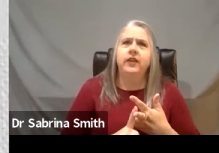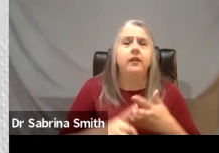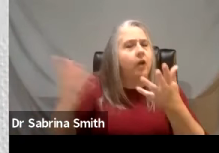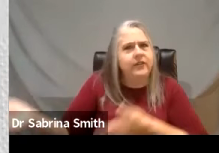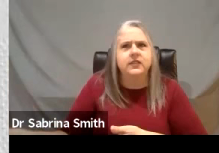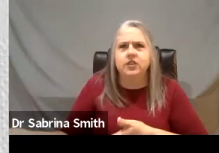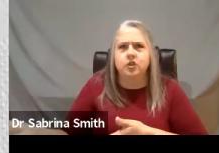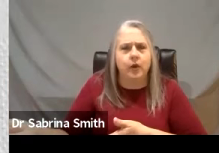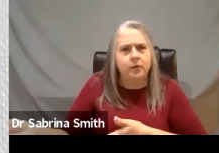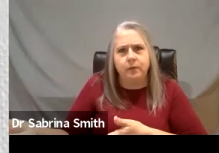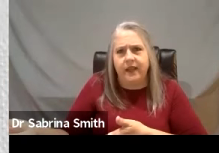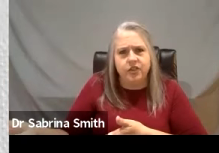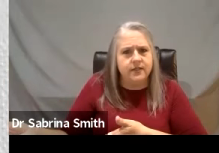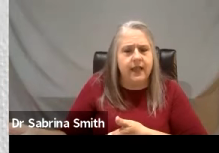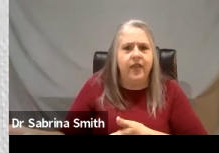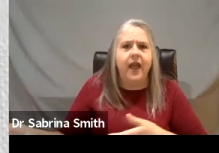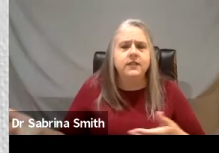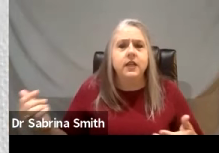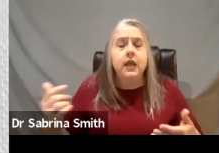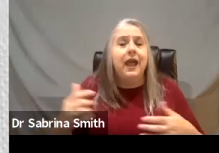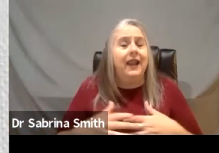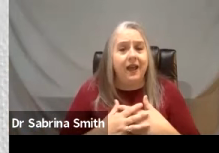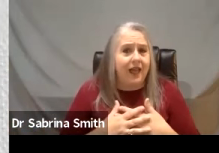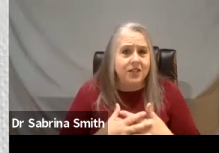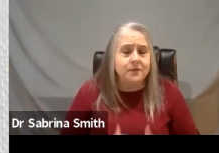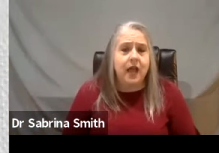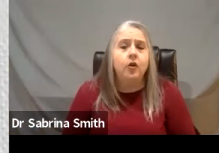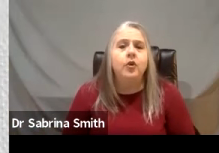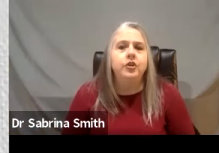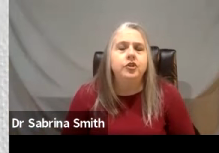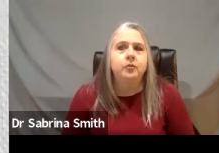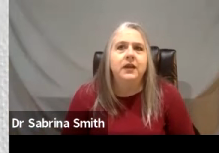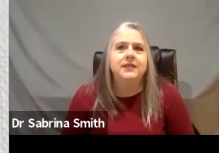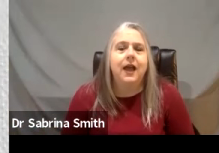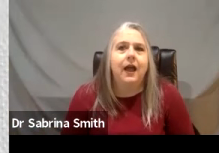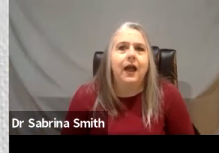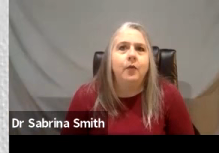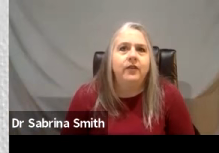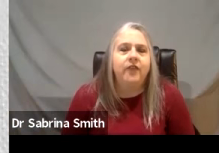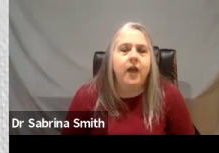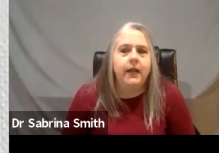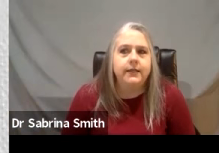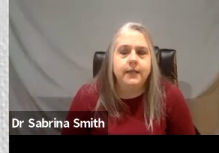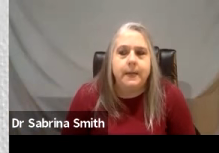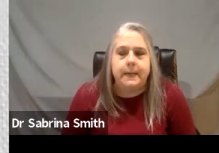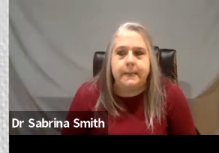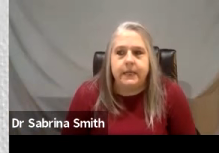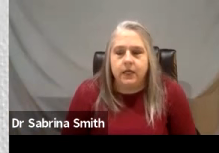trying to think of obviously storybook pages like that. And a lot of times I'll go on YouTube because I want to